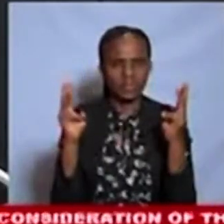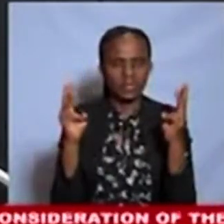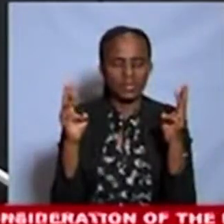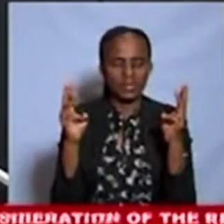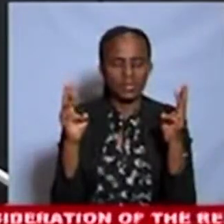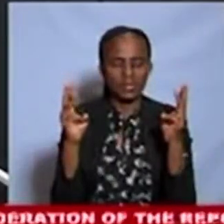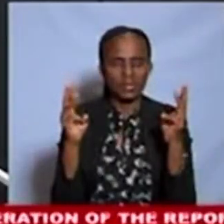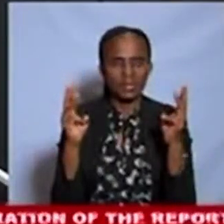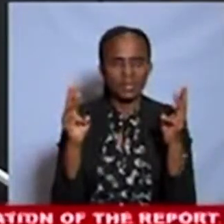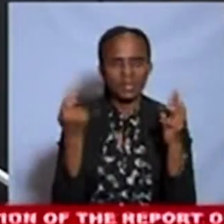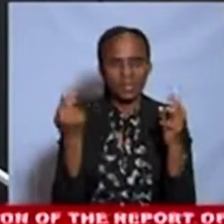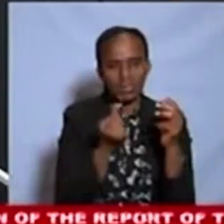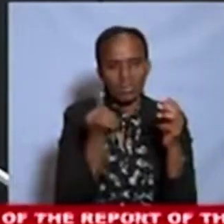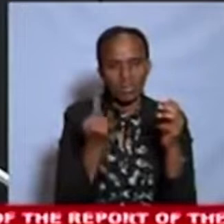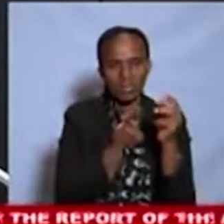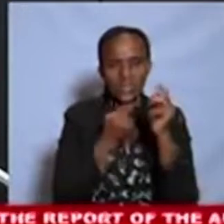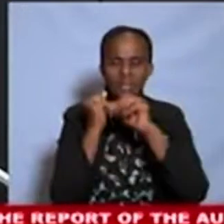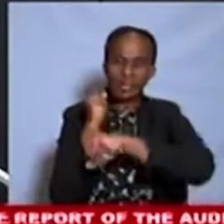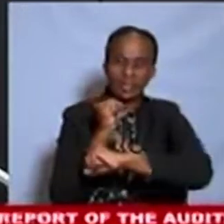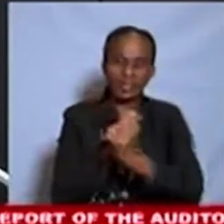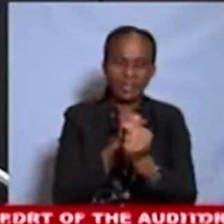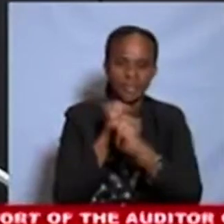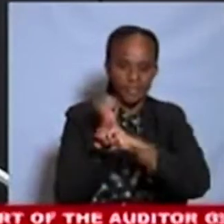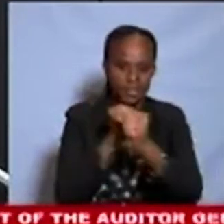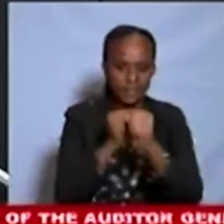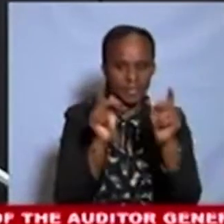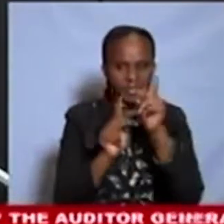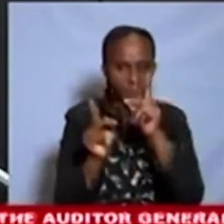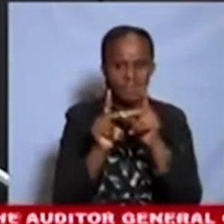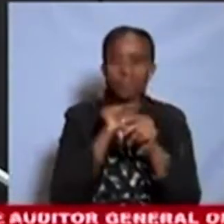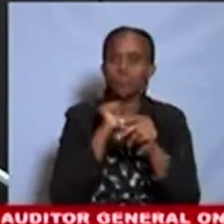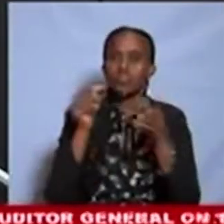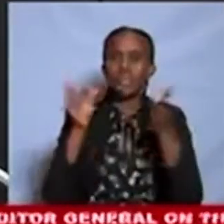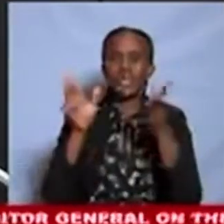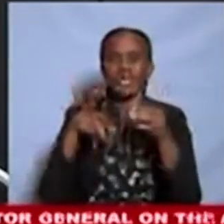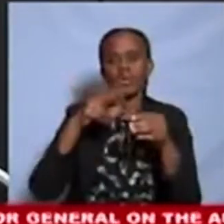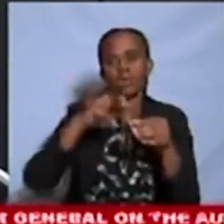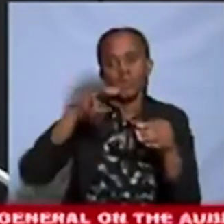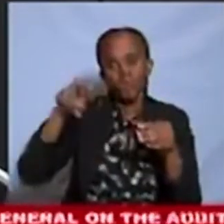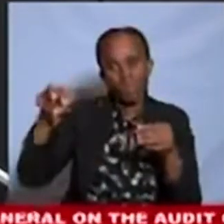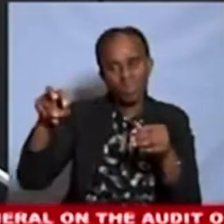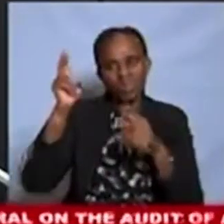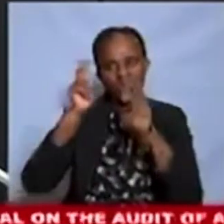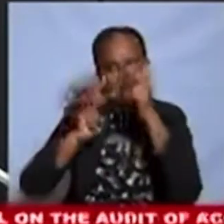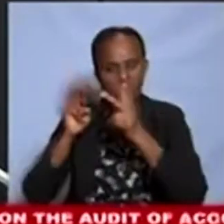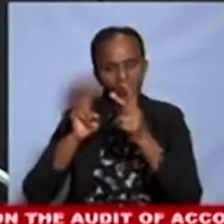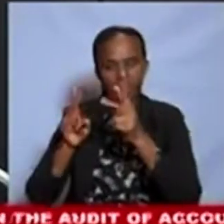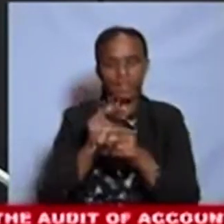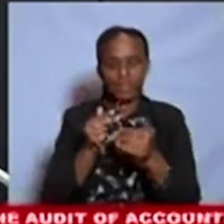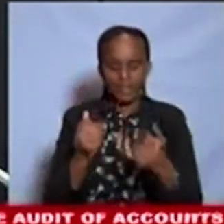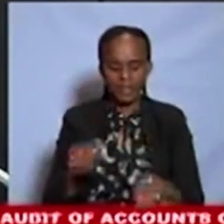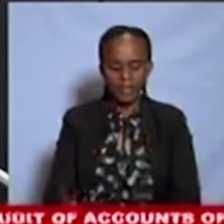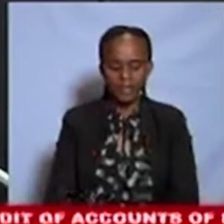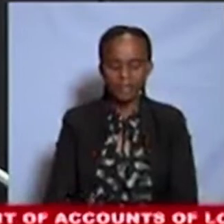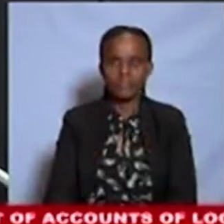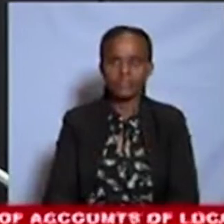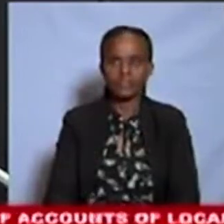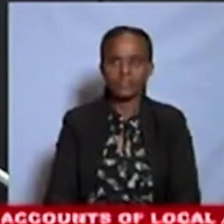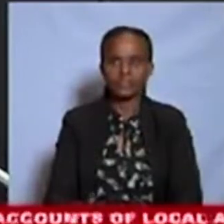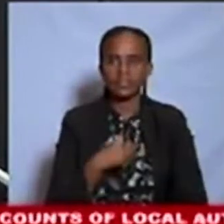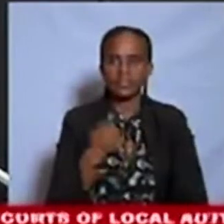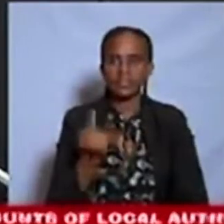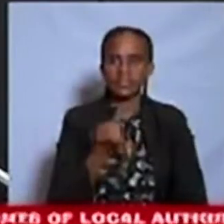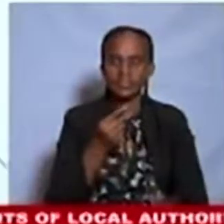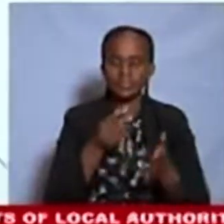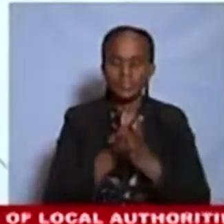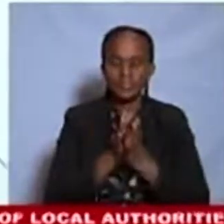to protect it from being visited by unauthorized persons, whilst we are processing the authority. And let me just ask, I